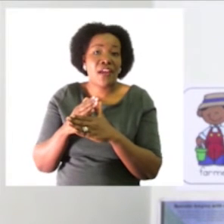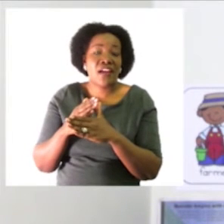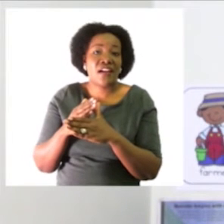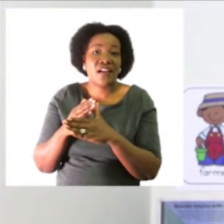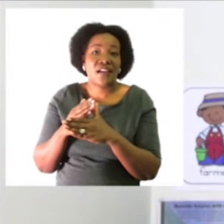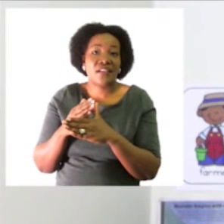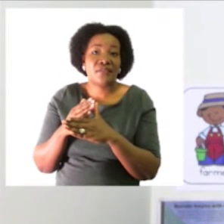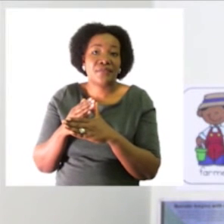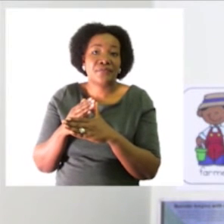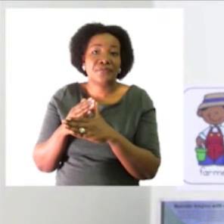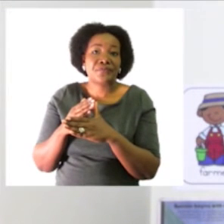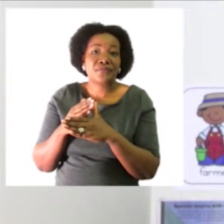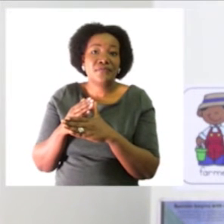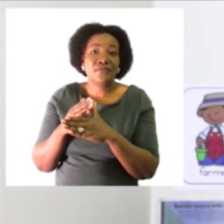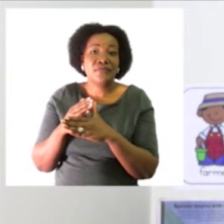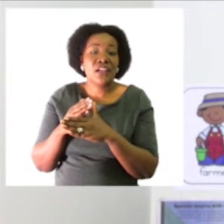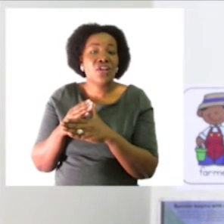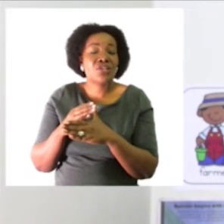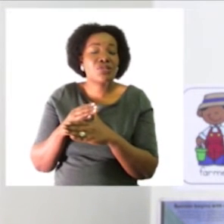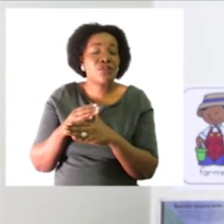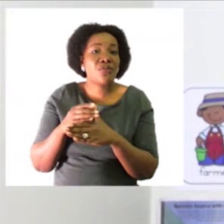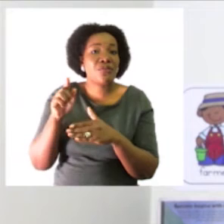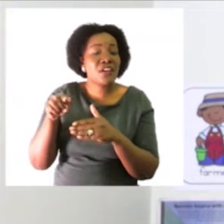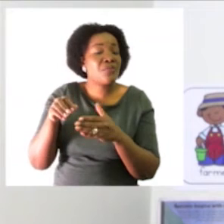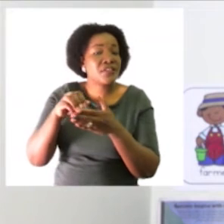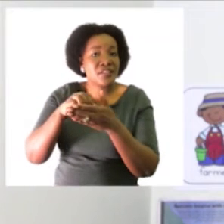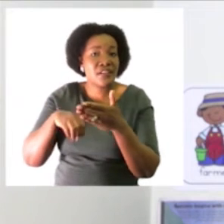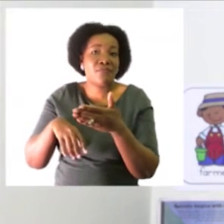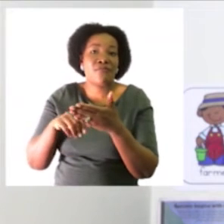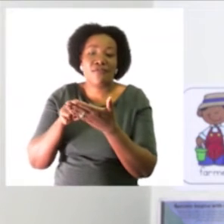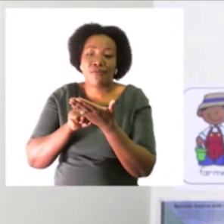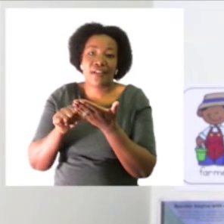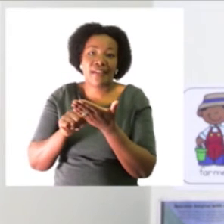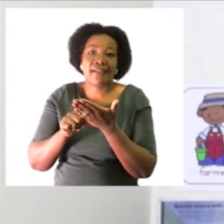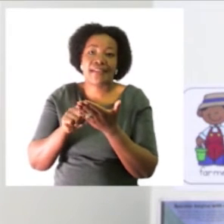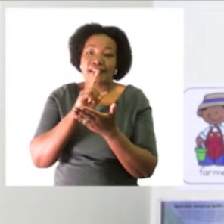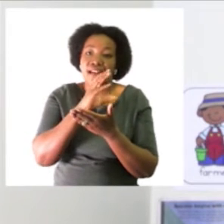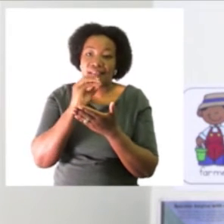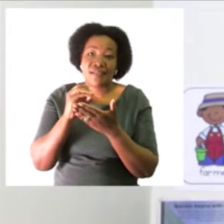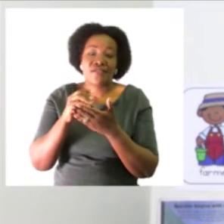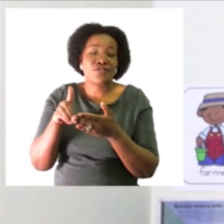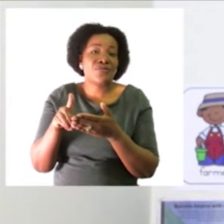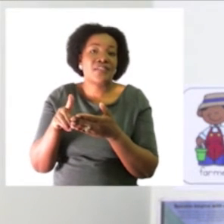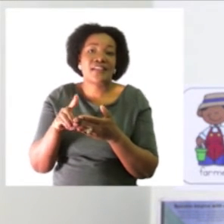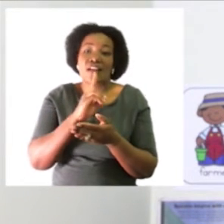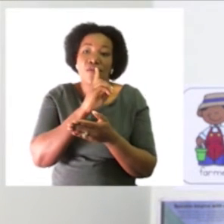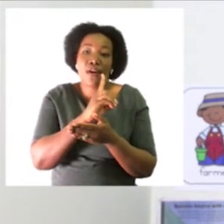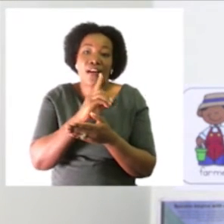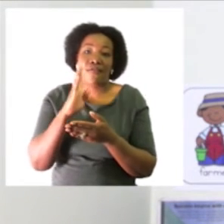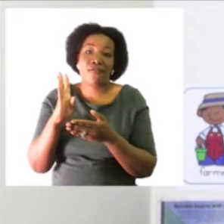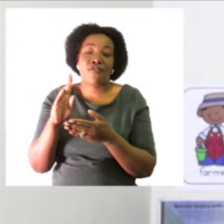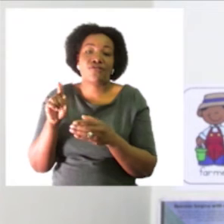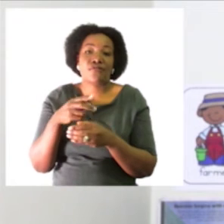can also quickly count by scratching out the 0 and write the